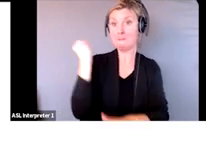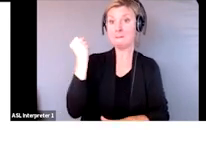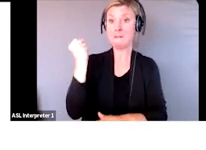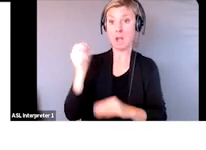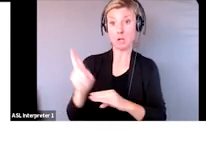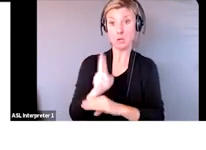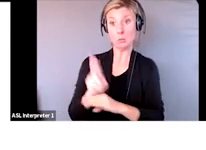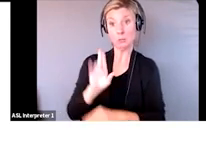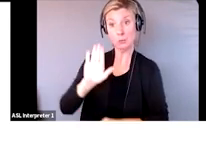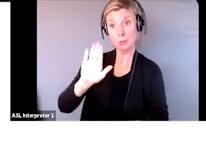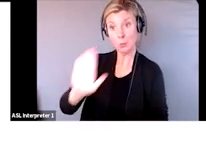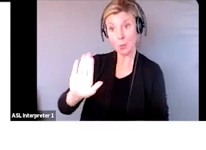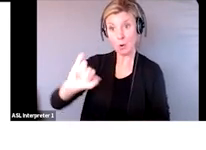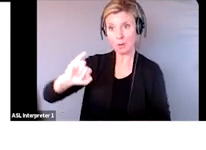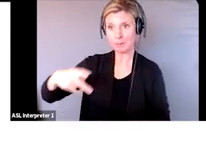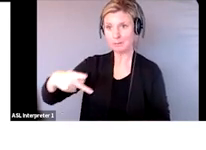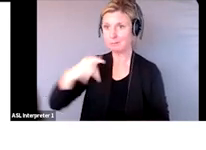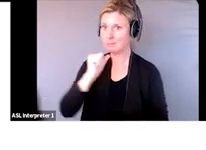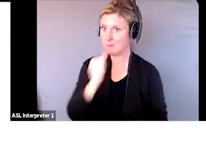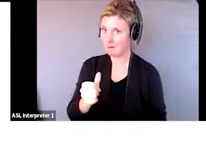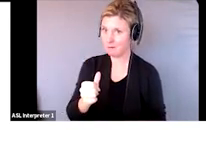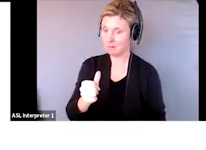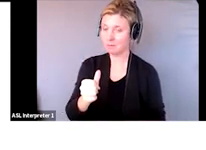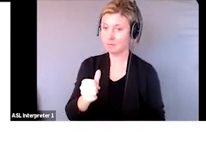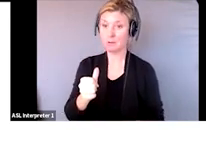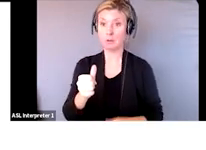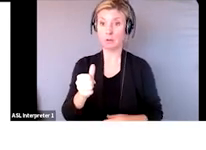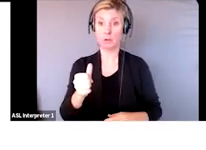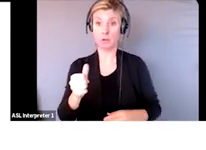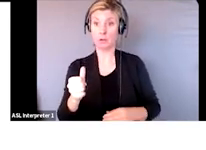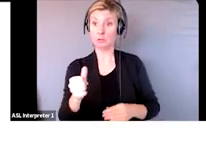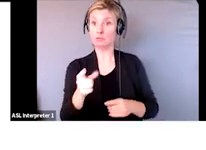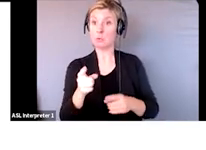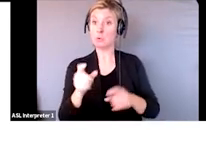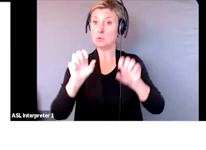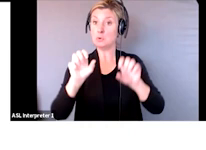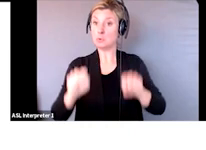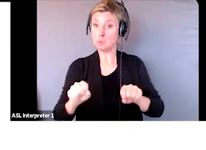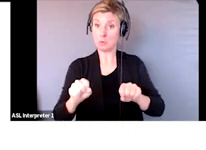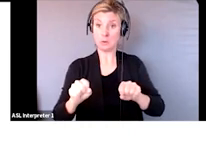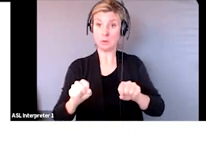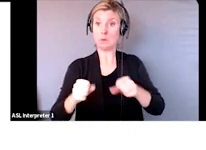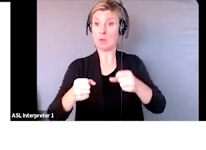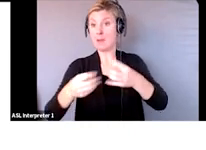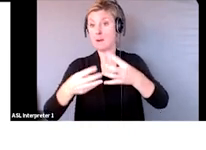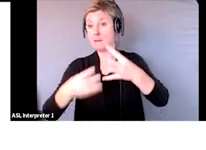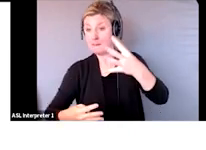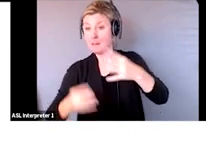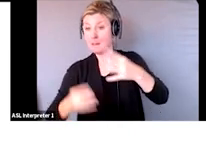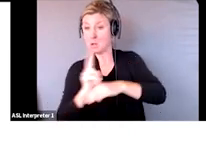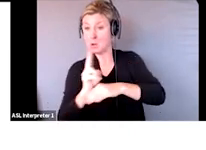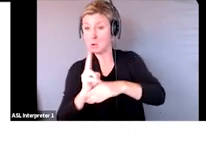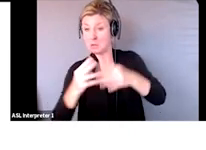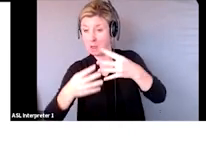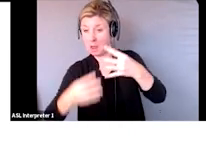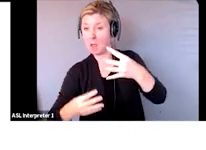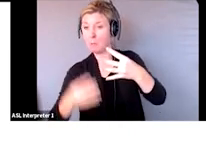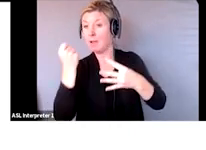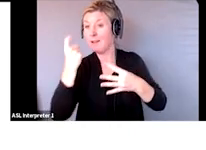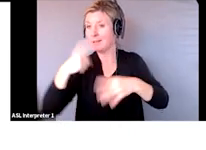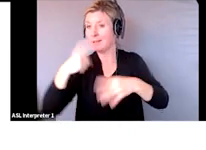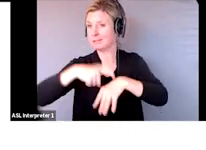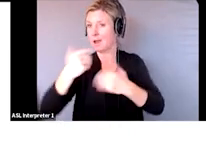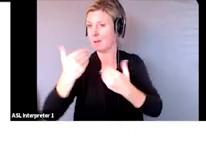It offers you a monopoly for a limited amount of time. So they are time limited. They don't last forever